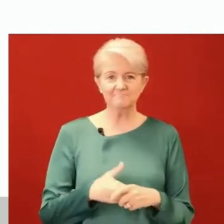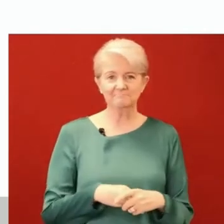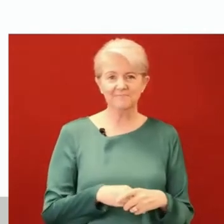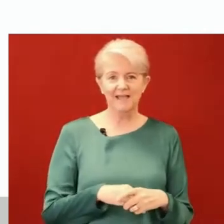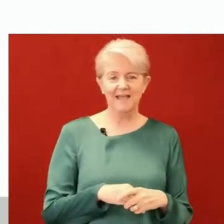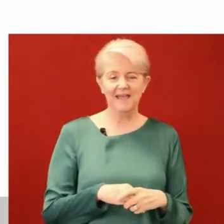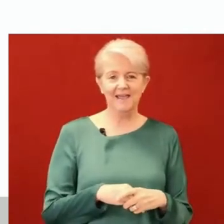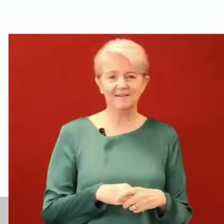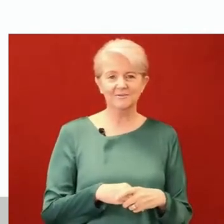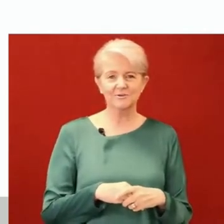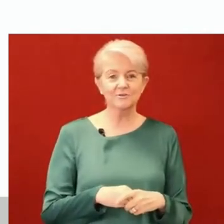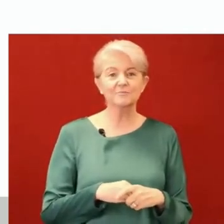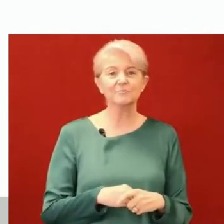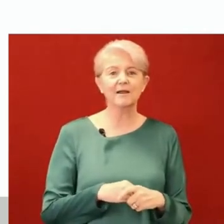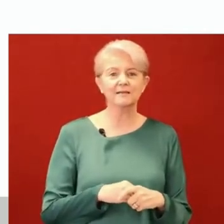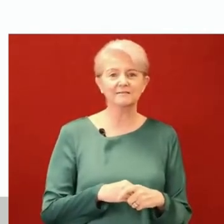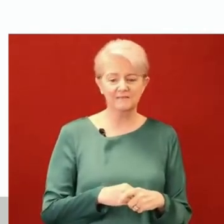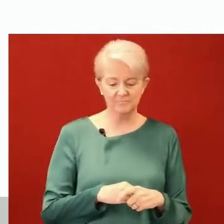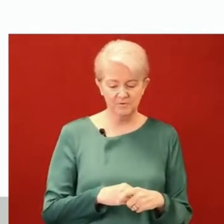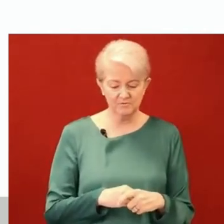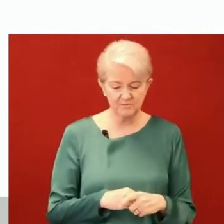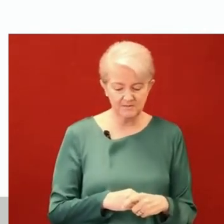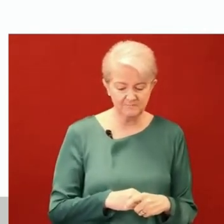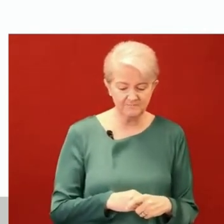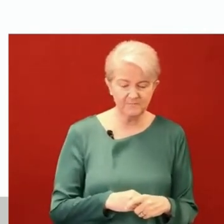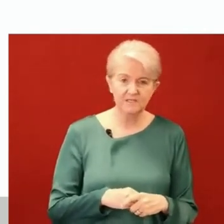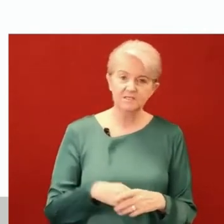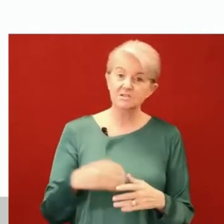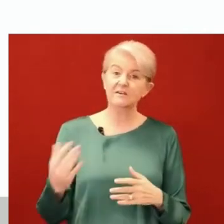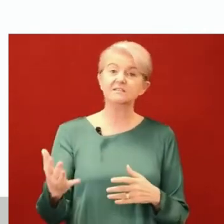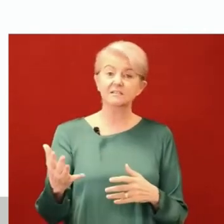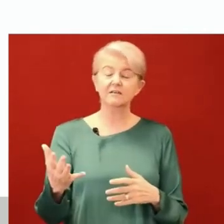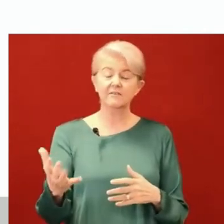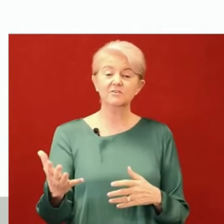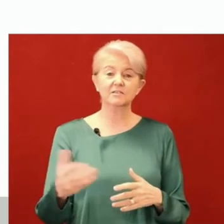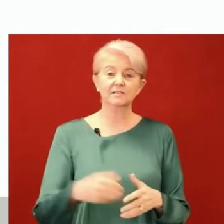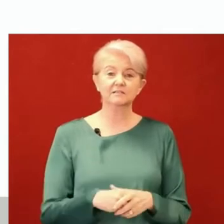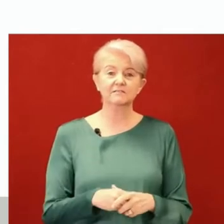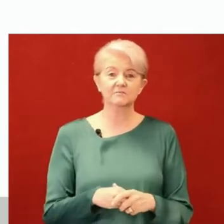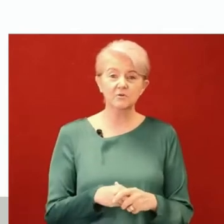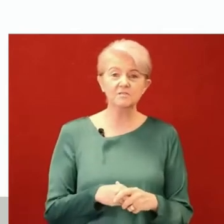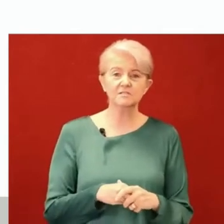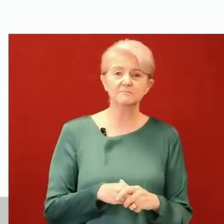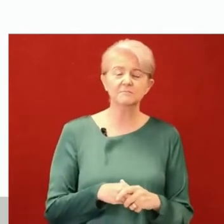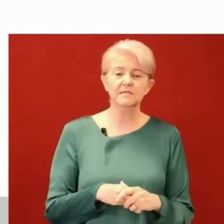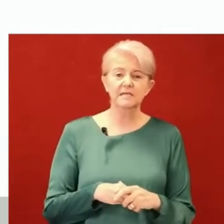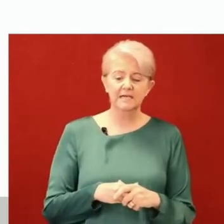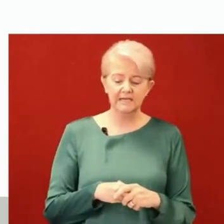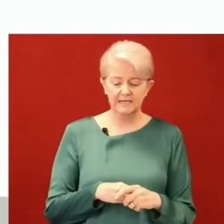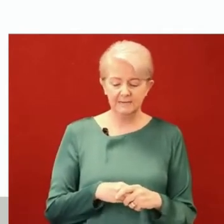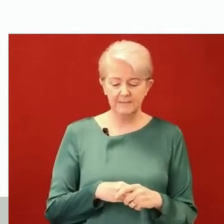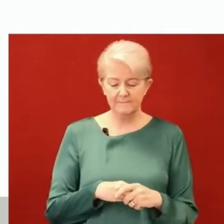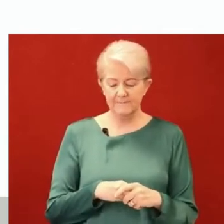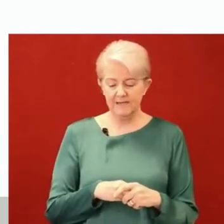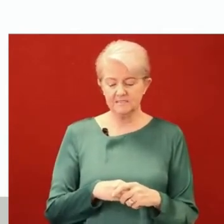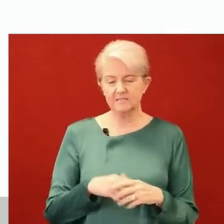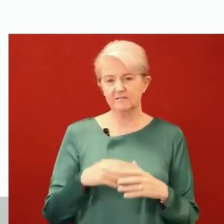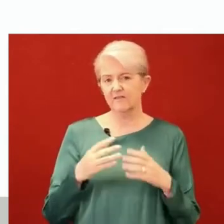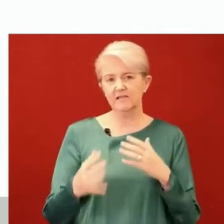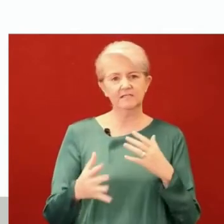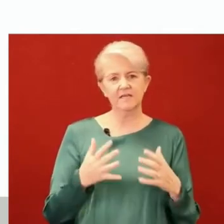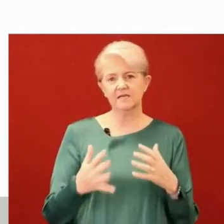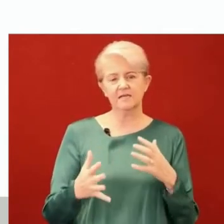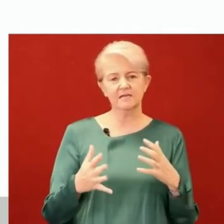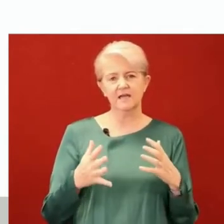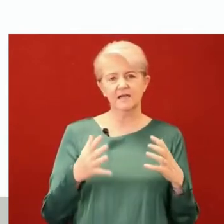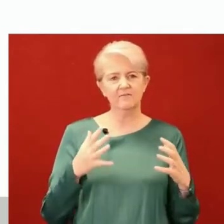loved him and couldn't break that bond with him. She eventually divorced him, but